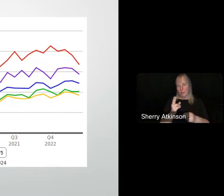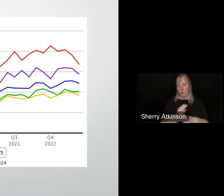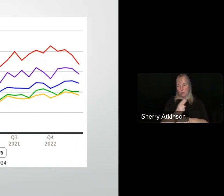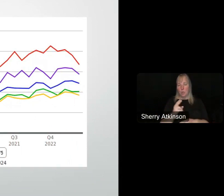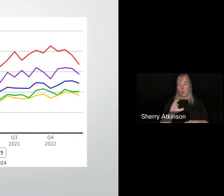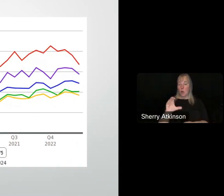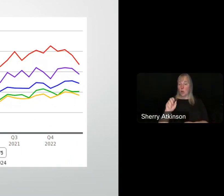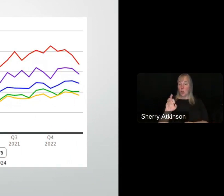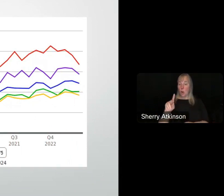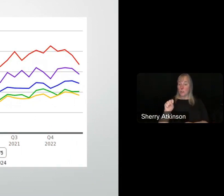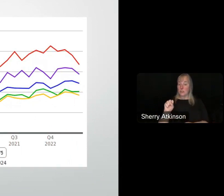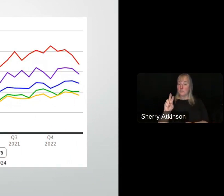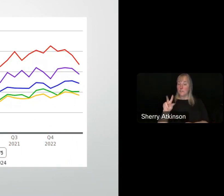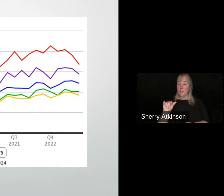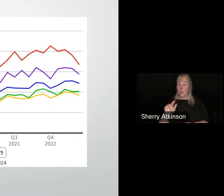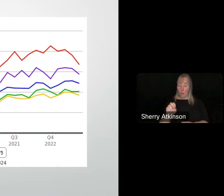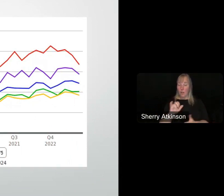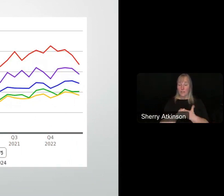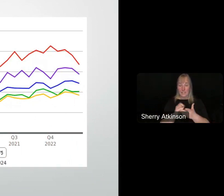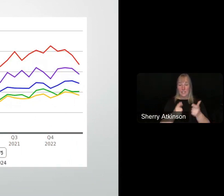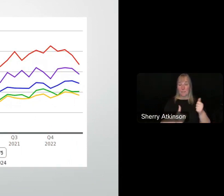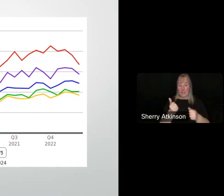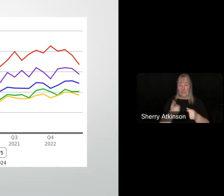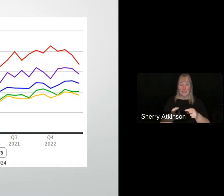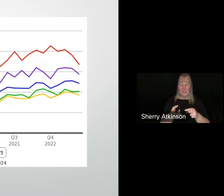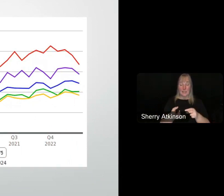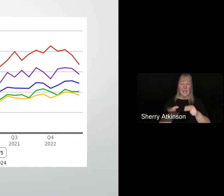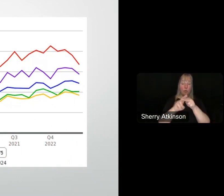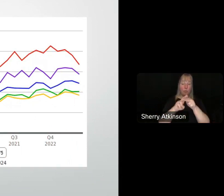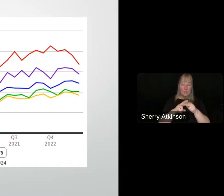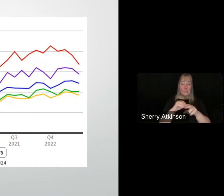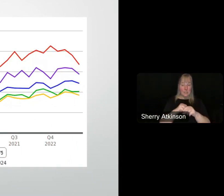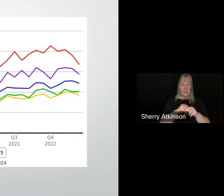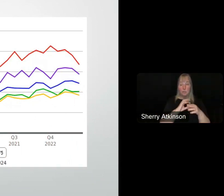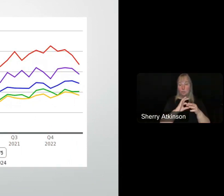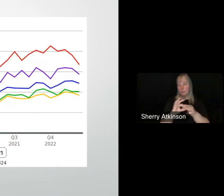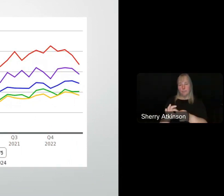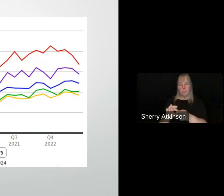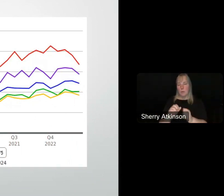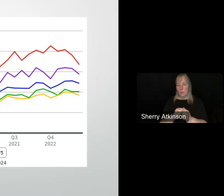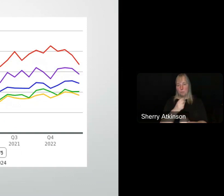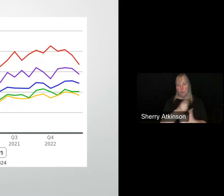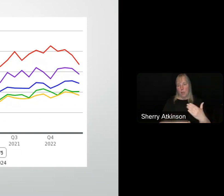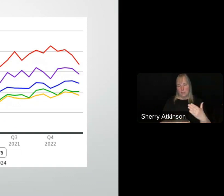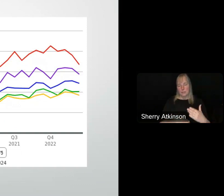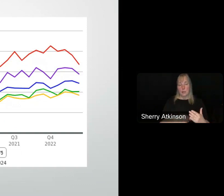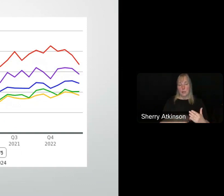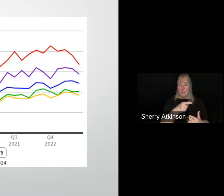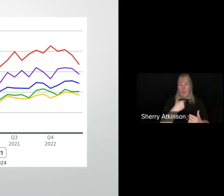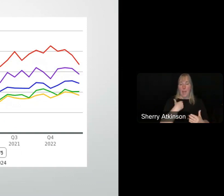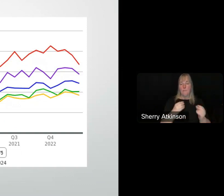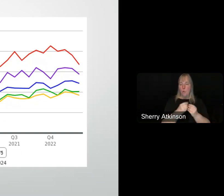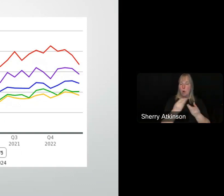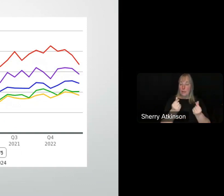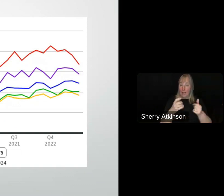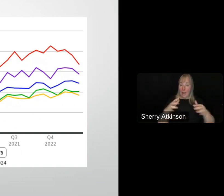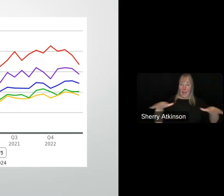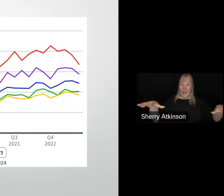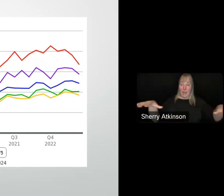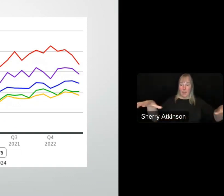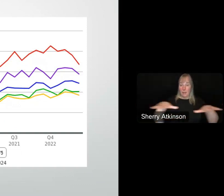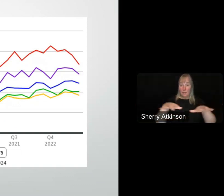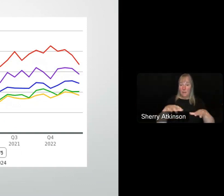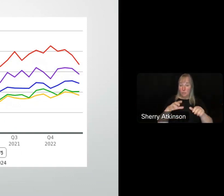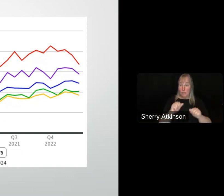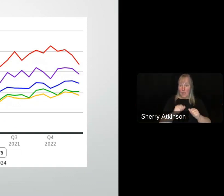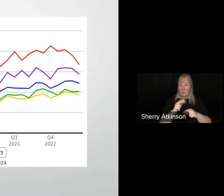has been the biggest increase in this as far as like pricing trends right now. They have more land to develop, but most